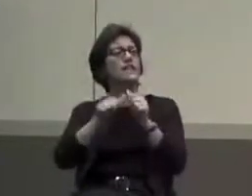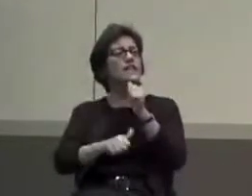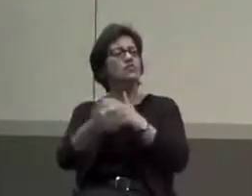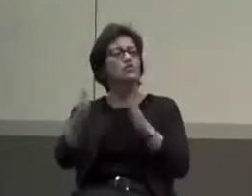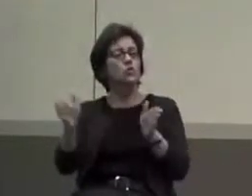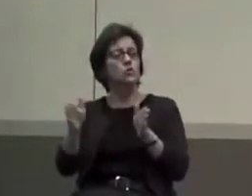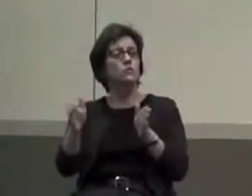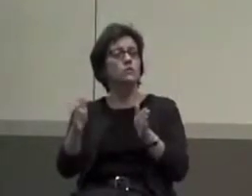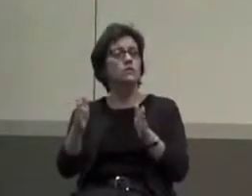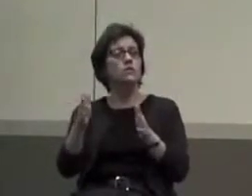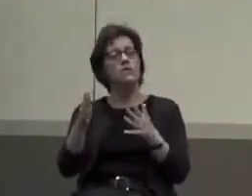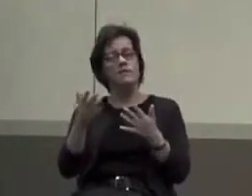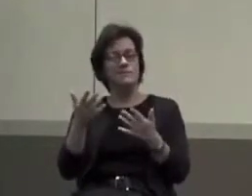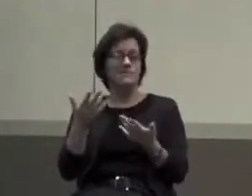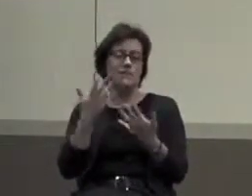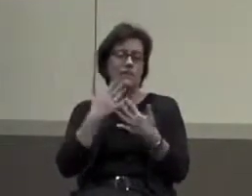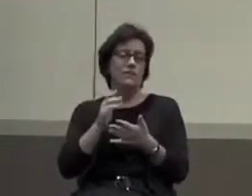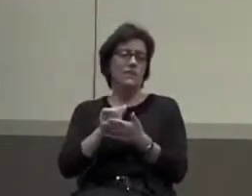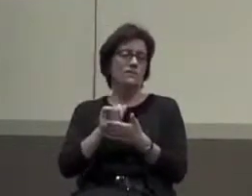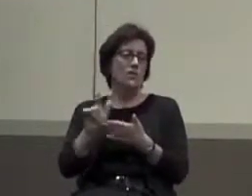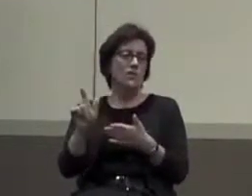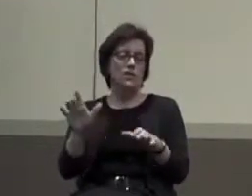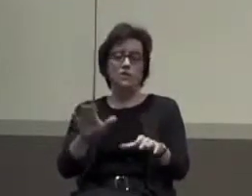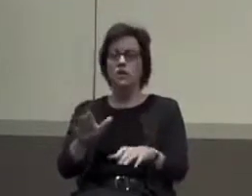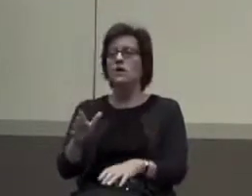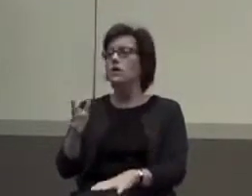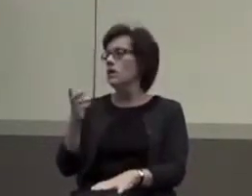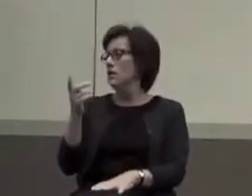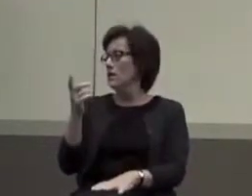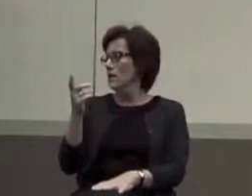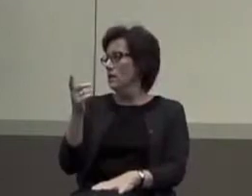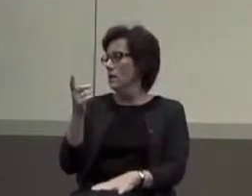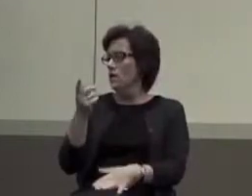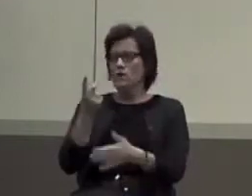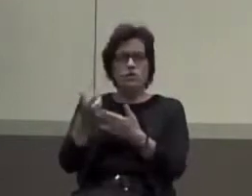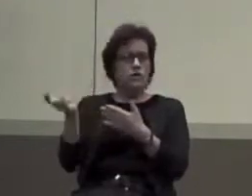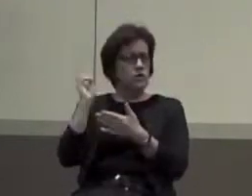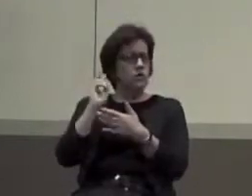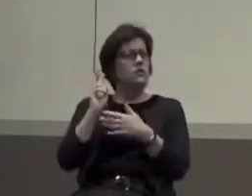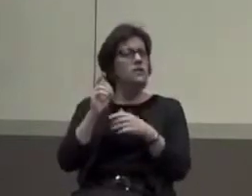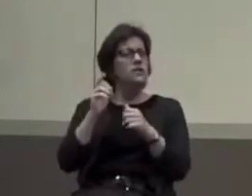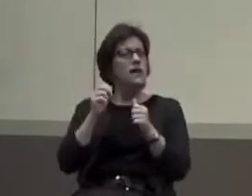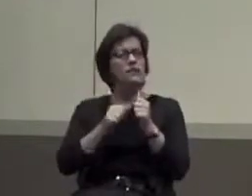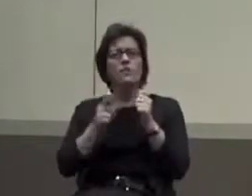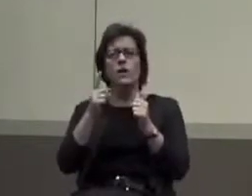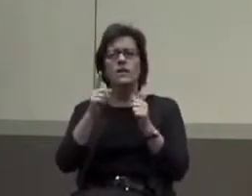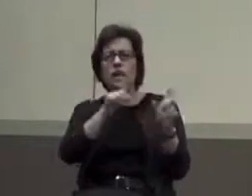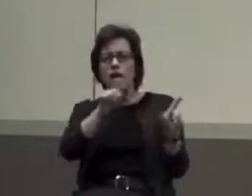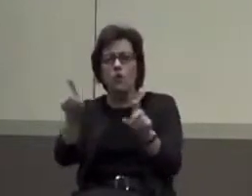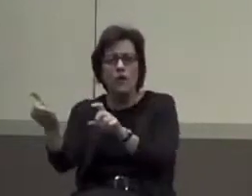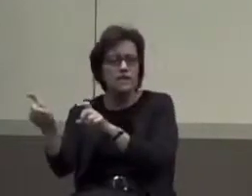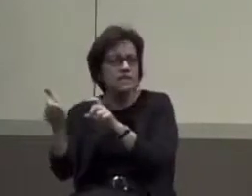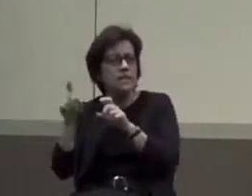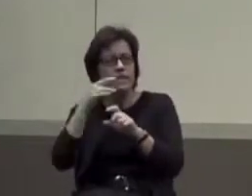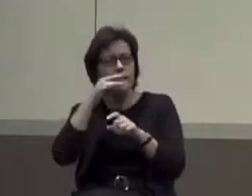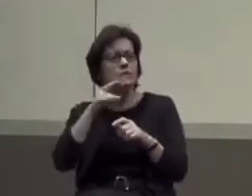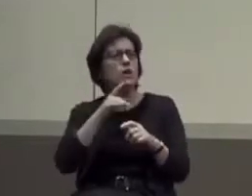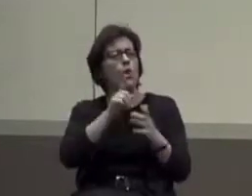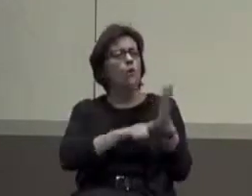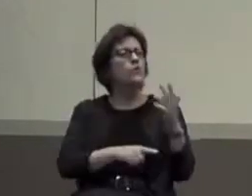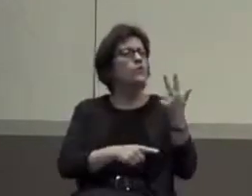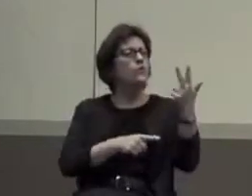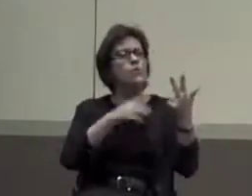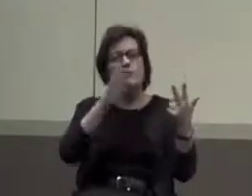with a clipboard came around and quizzed kids about what are the 3 B's, what are the 3 B's. And my kids saw her doing that in the library, and they're